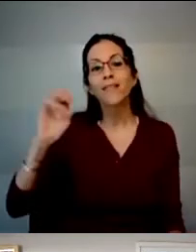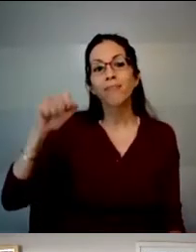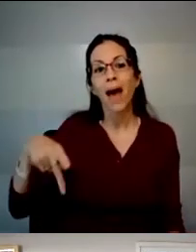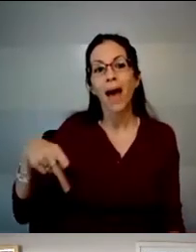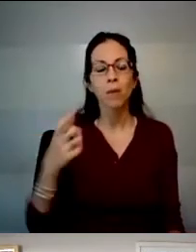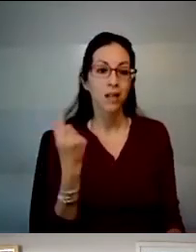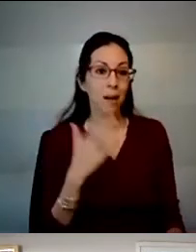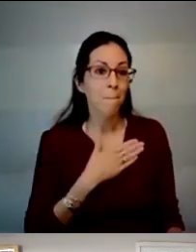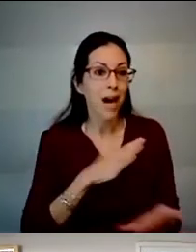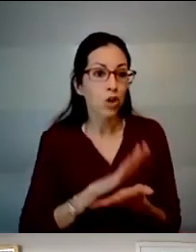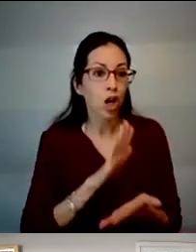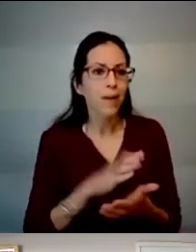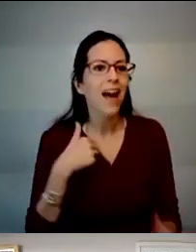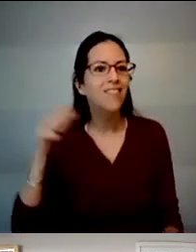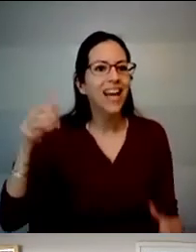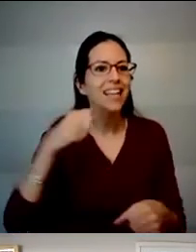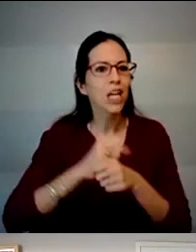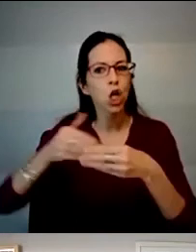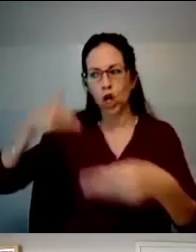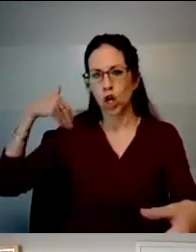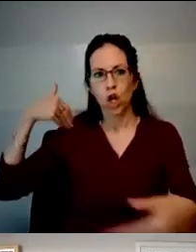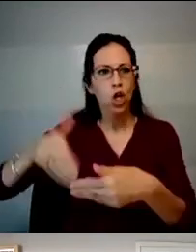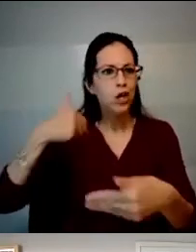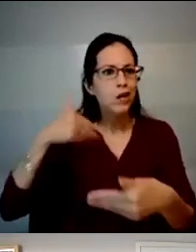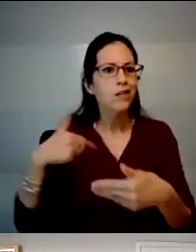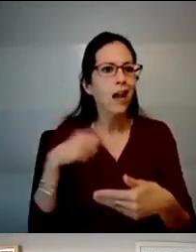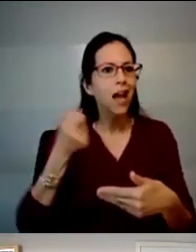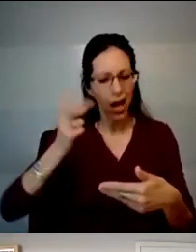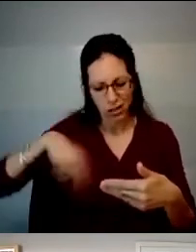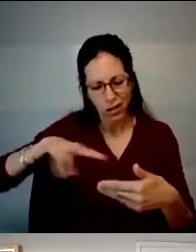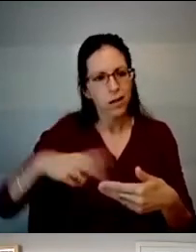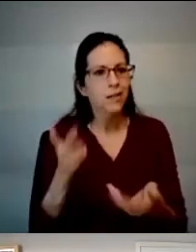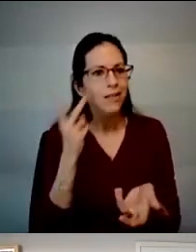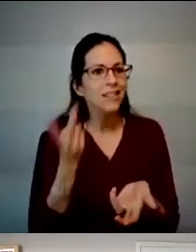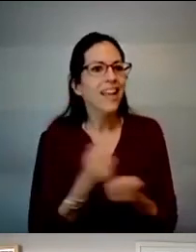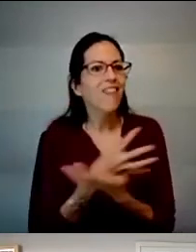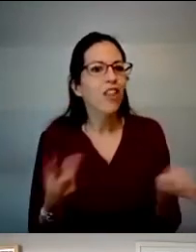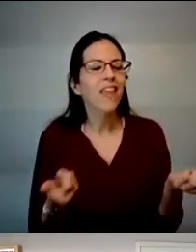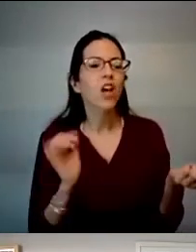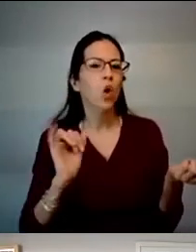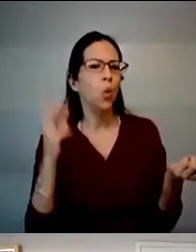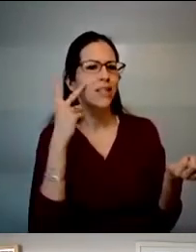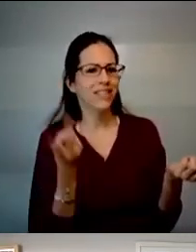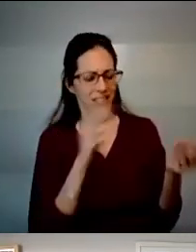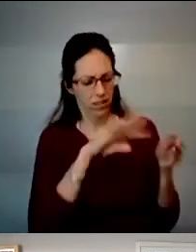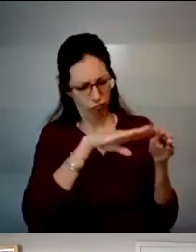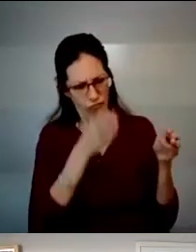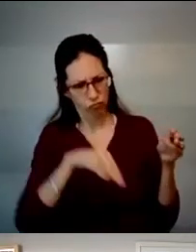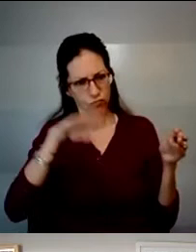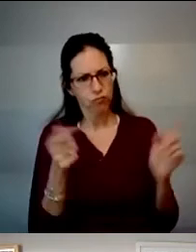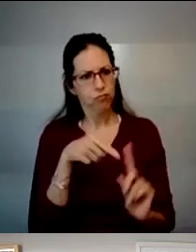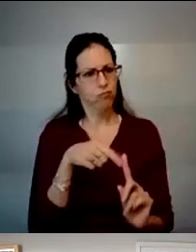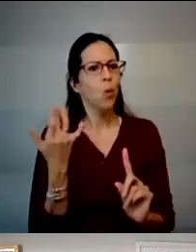over 10-year span, and I can track and, you know, write those conversations. So we can say, oh, we had a dip here. Oh, it's similar, as Aaron was